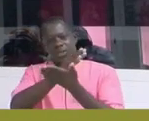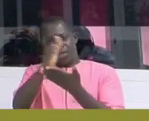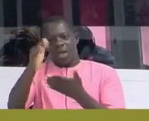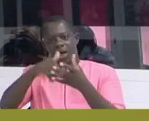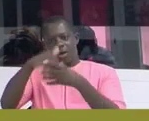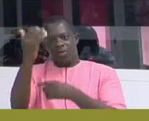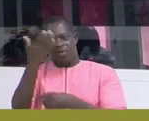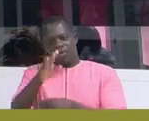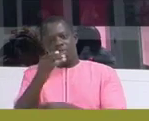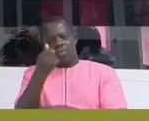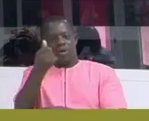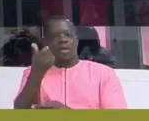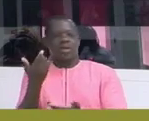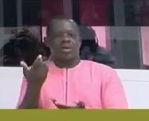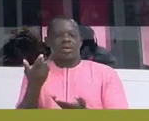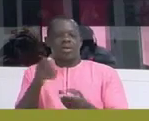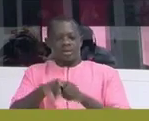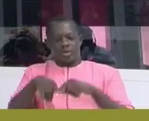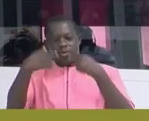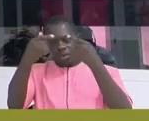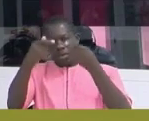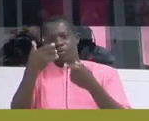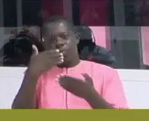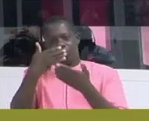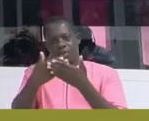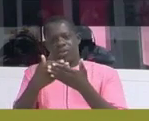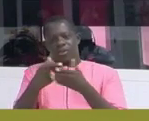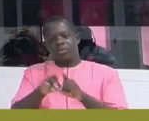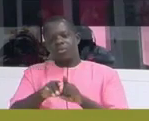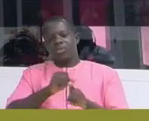the money. Proceed